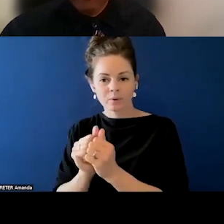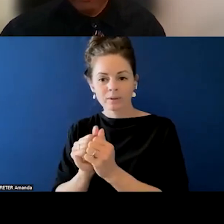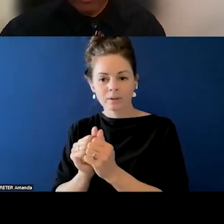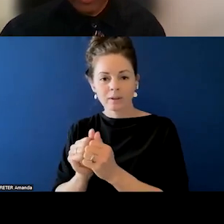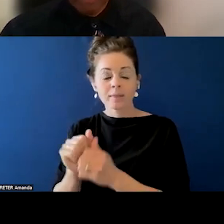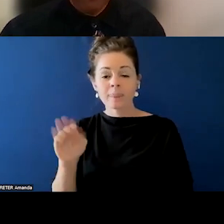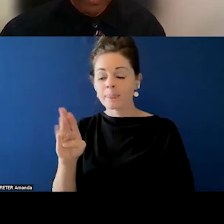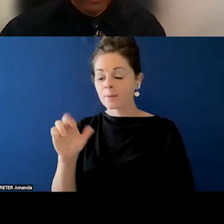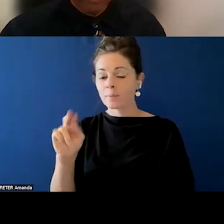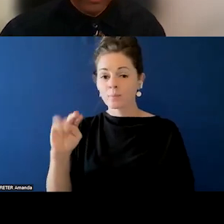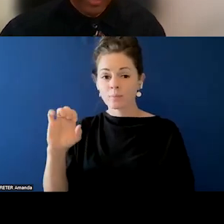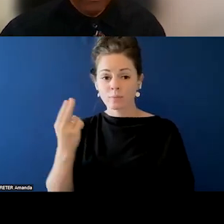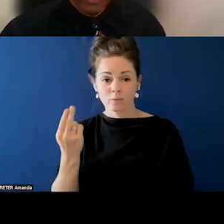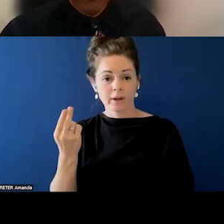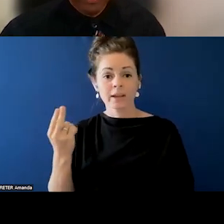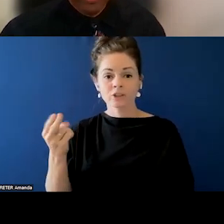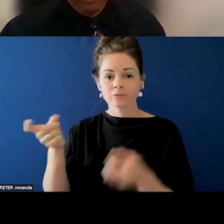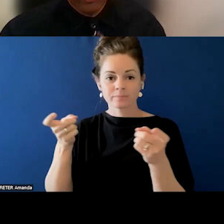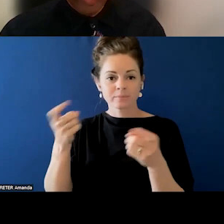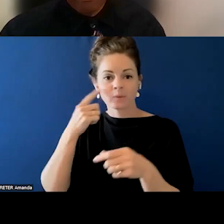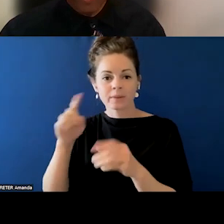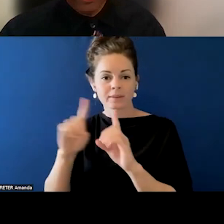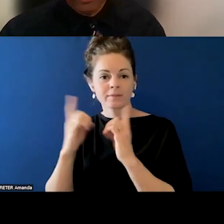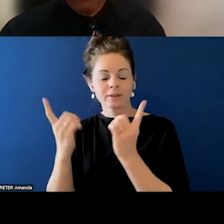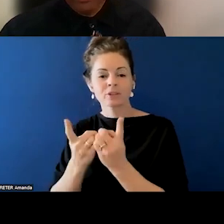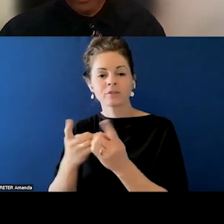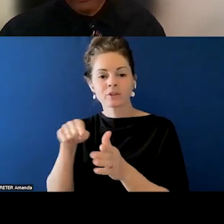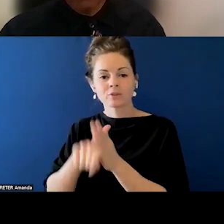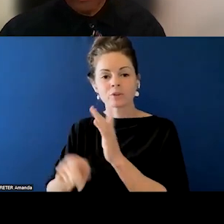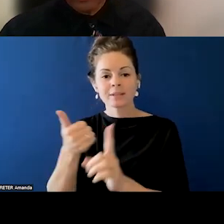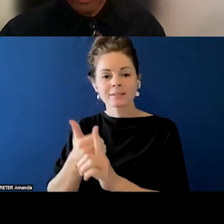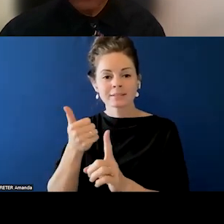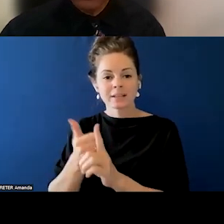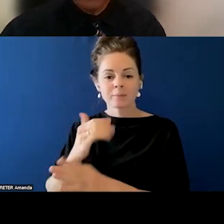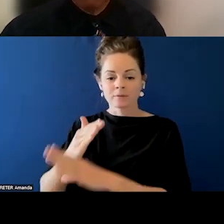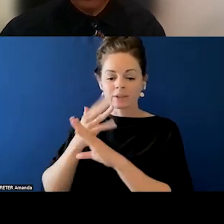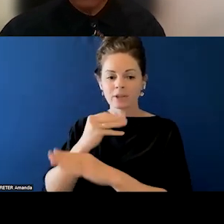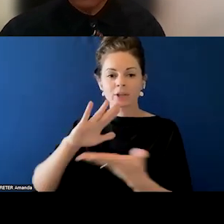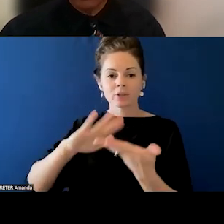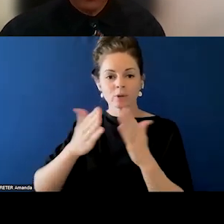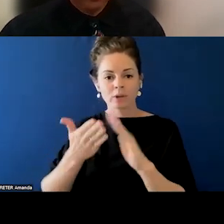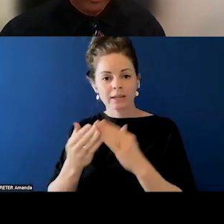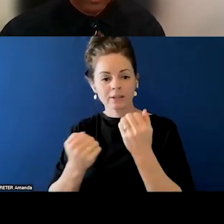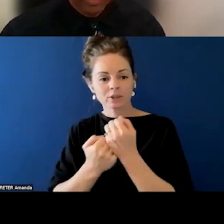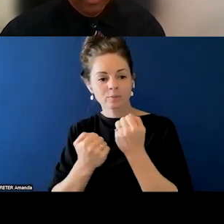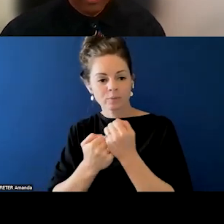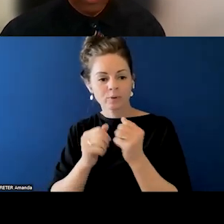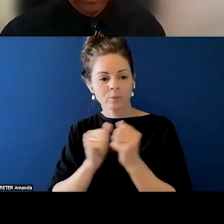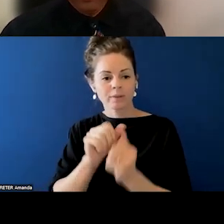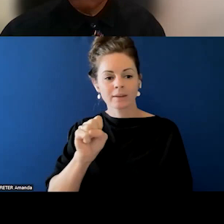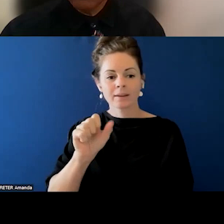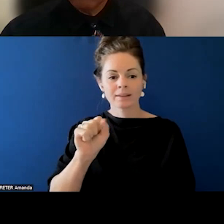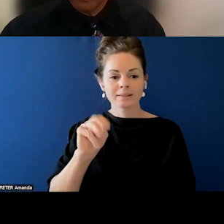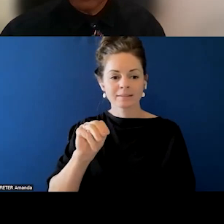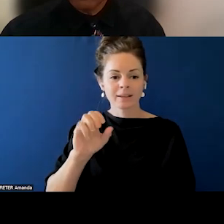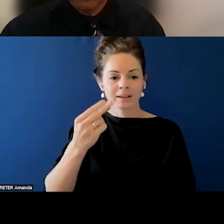branch chief of Suicide Prevention Branch with the Division of Suicide Prevention and Community Supports with SAMHSA and CMHS. So